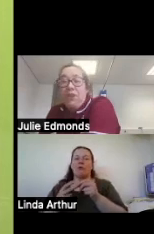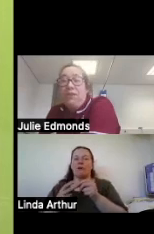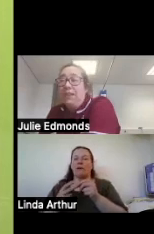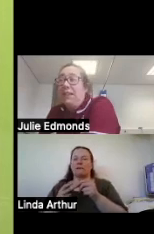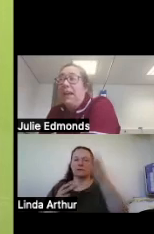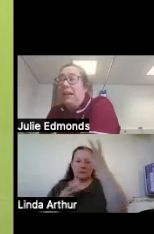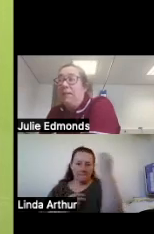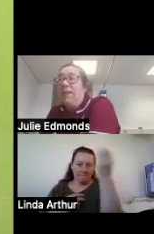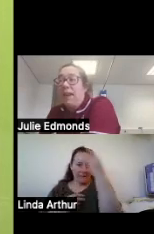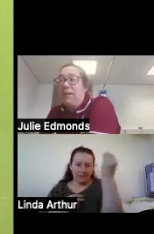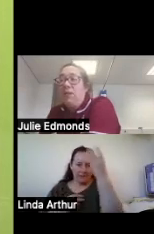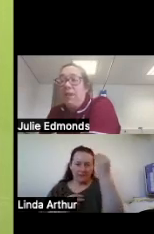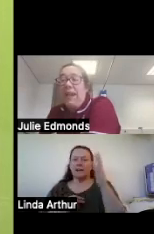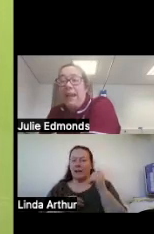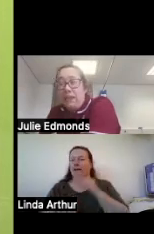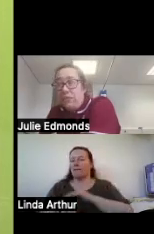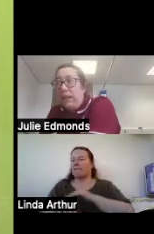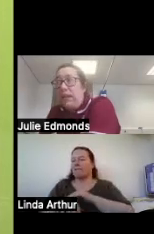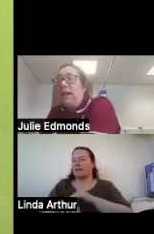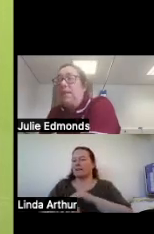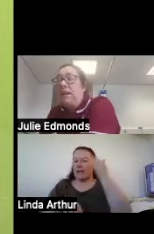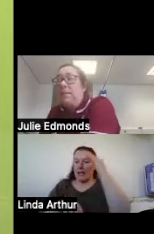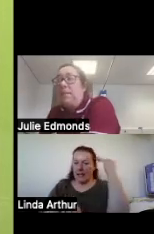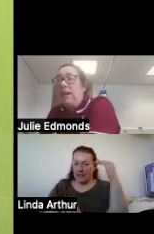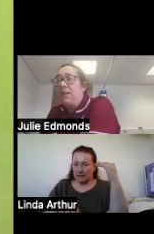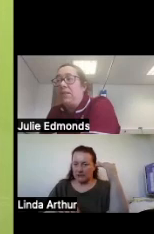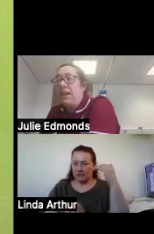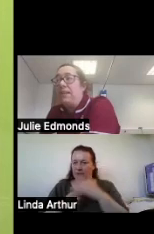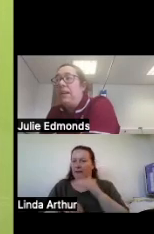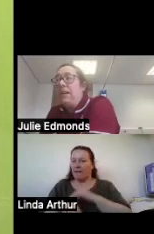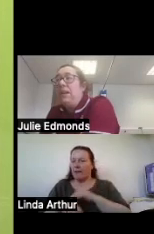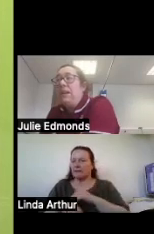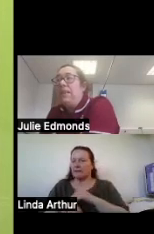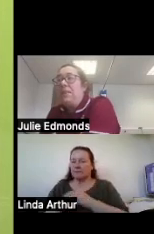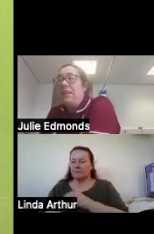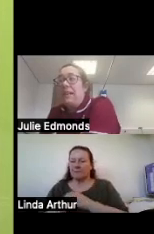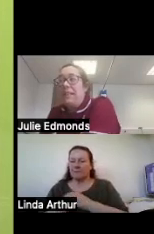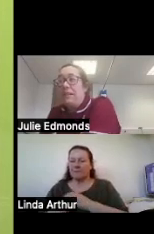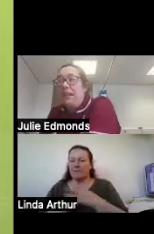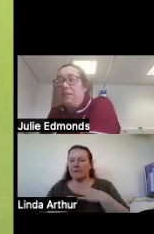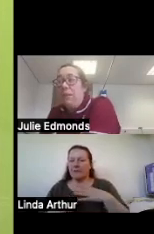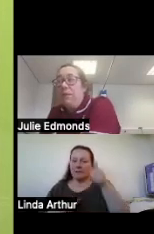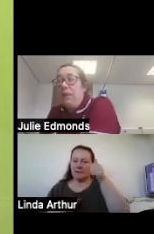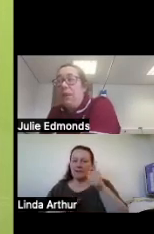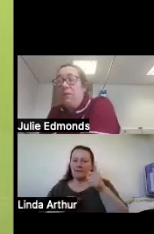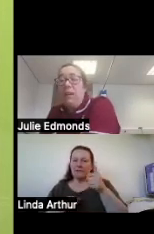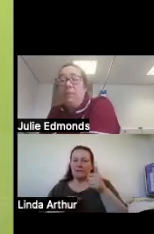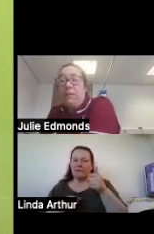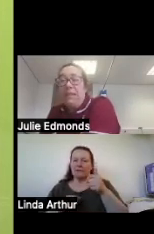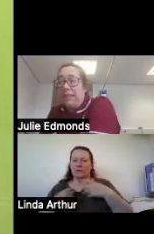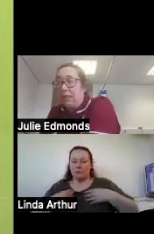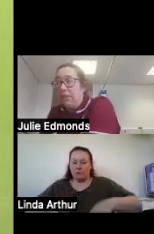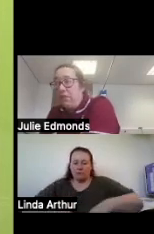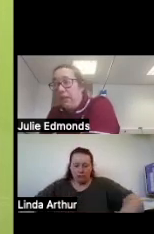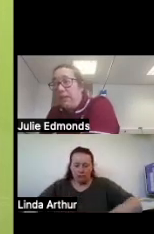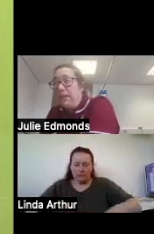dementia, things like that can affect all of that. Head injury can have effects on that. You need to have the dexterity to remove the clothing and be able